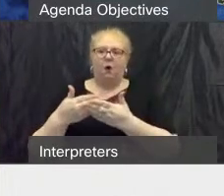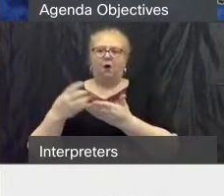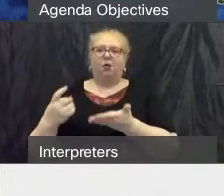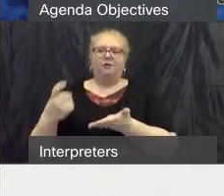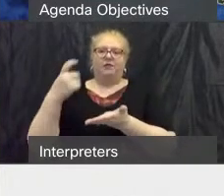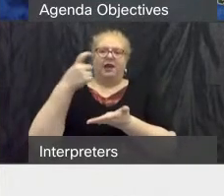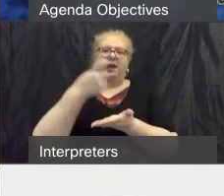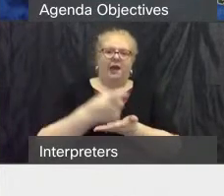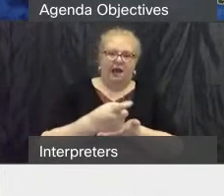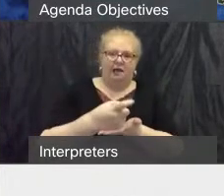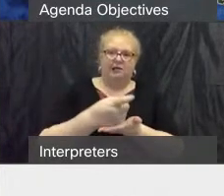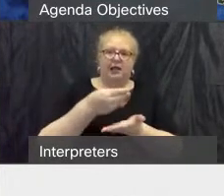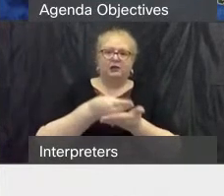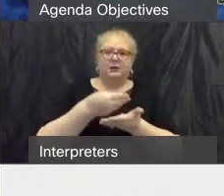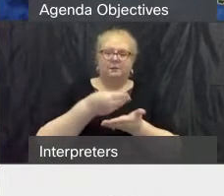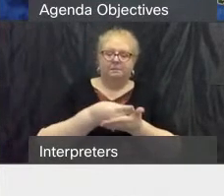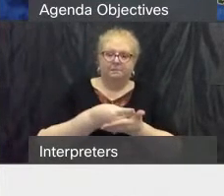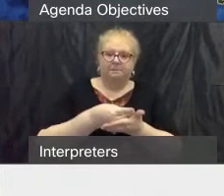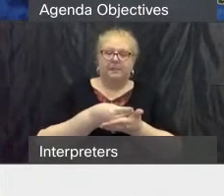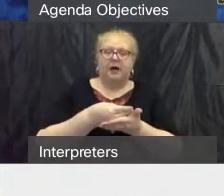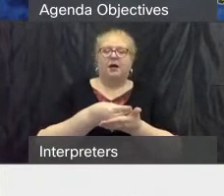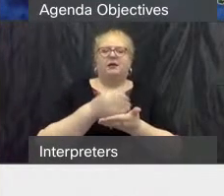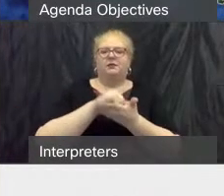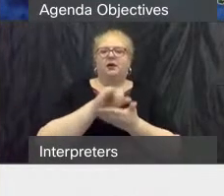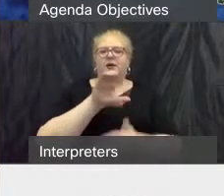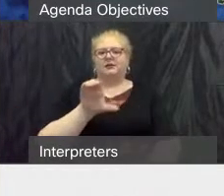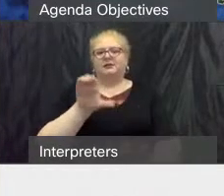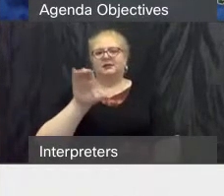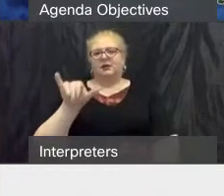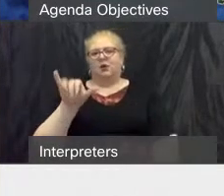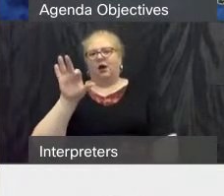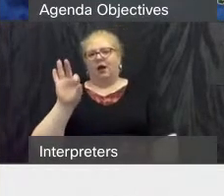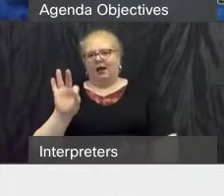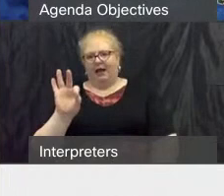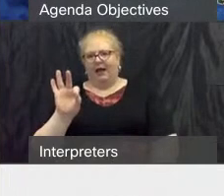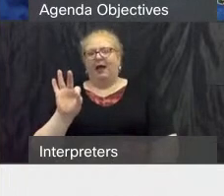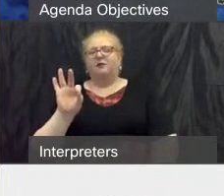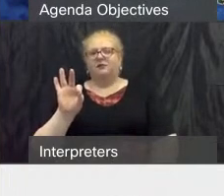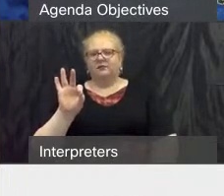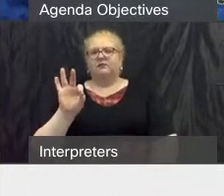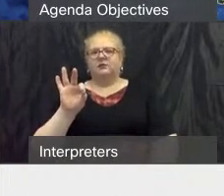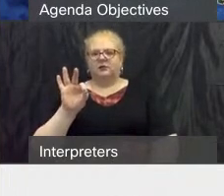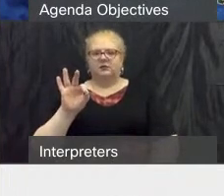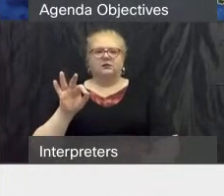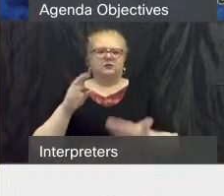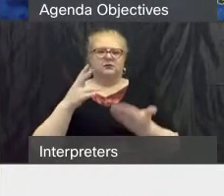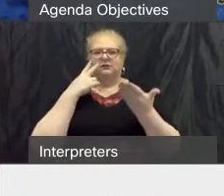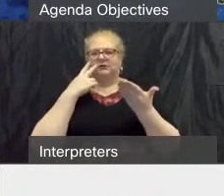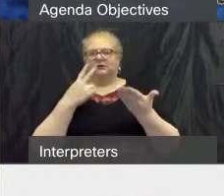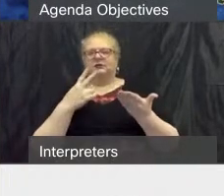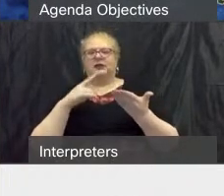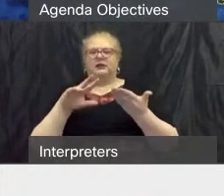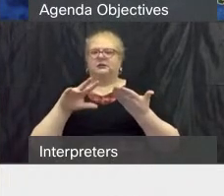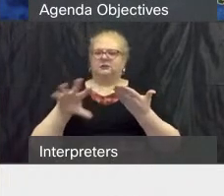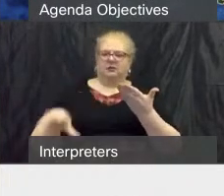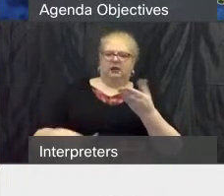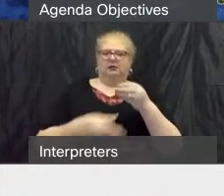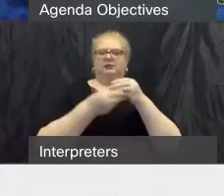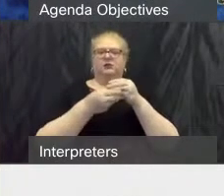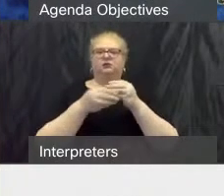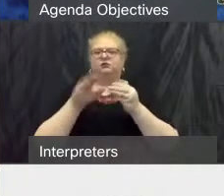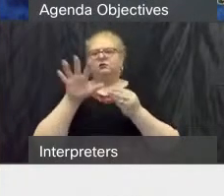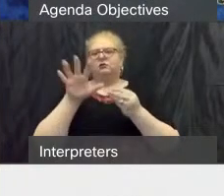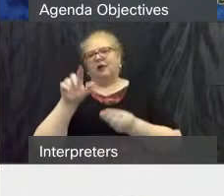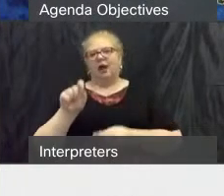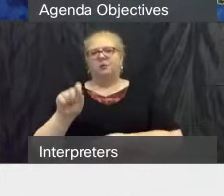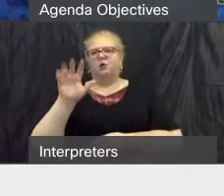addition, the CYF receives another $5 million, $5.5 million starting next